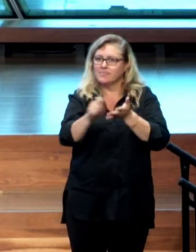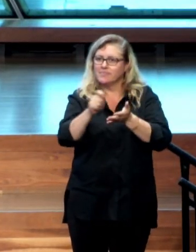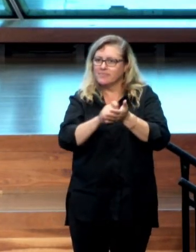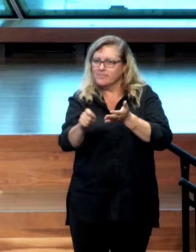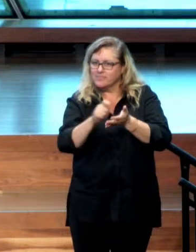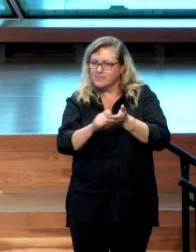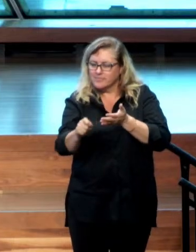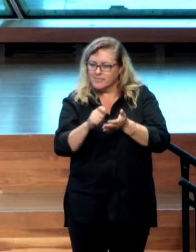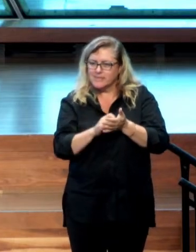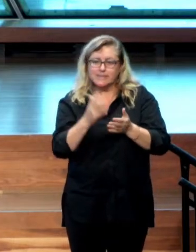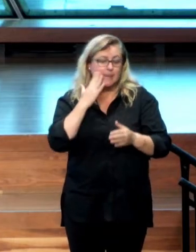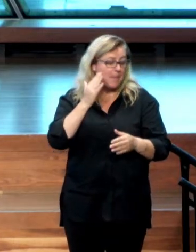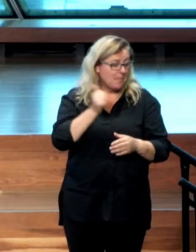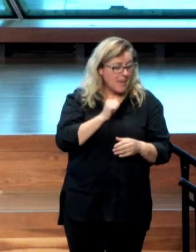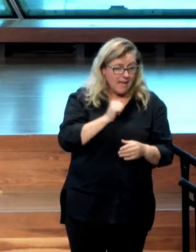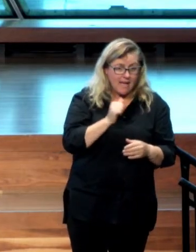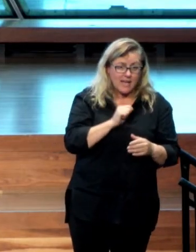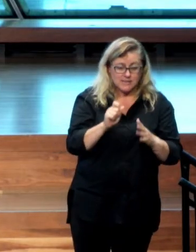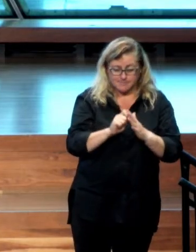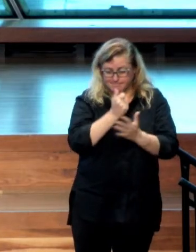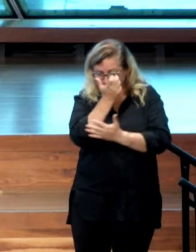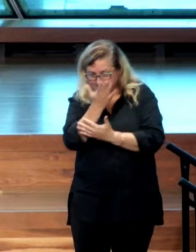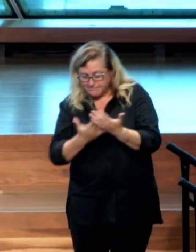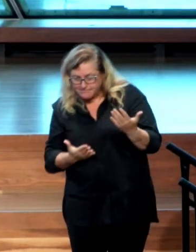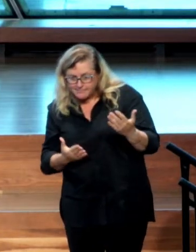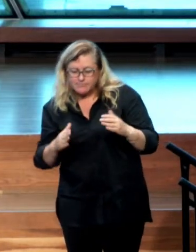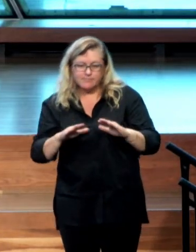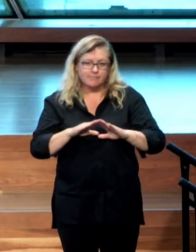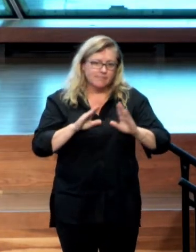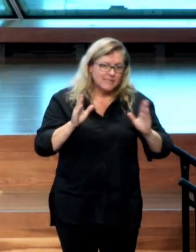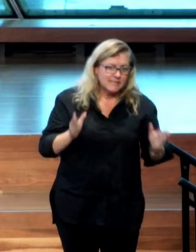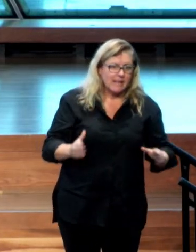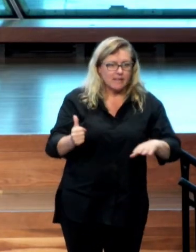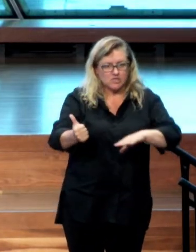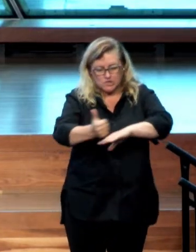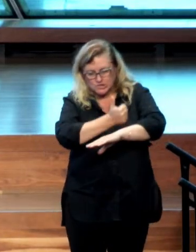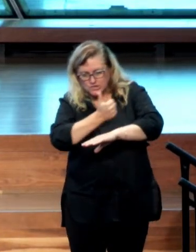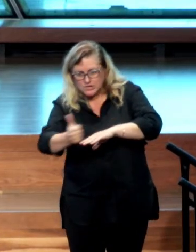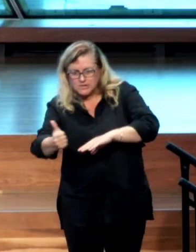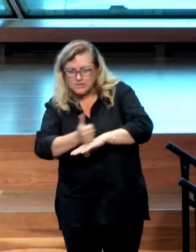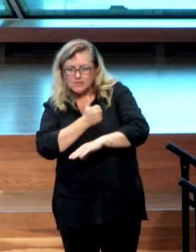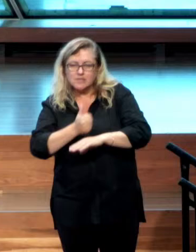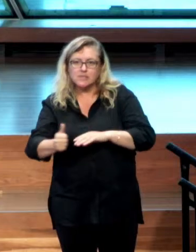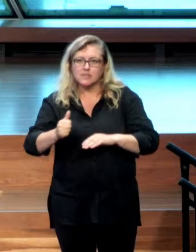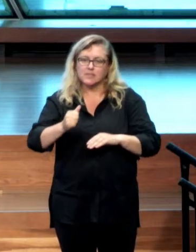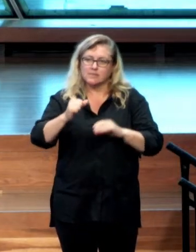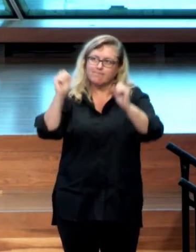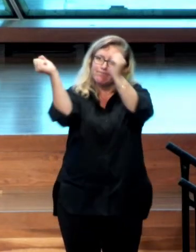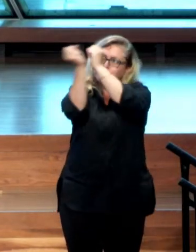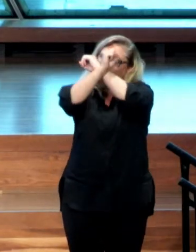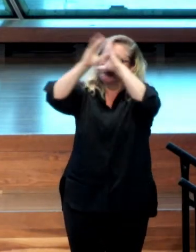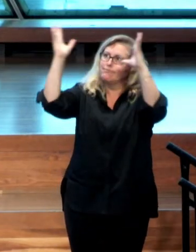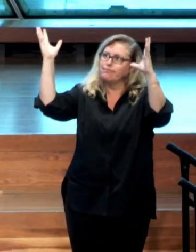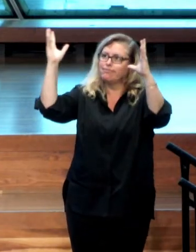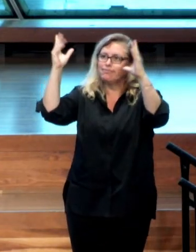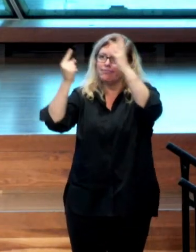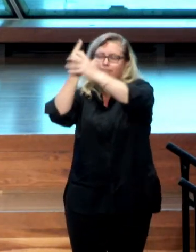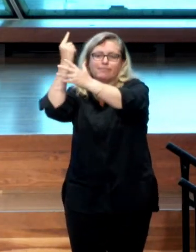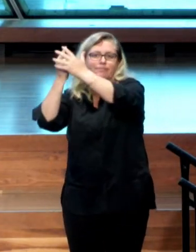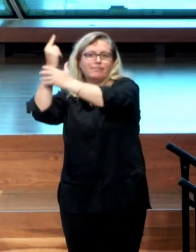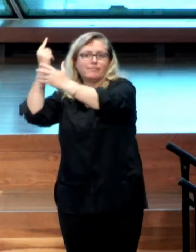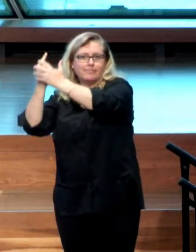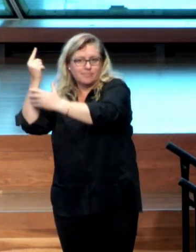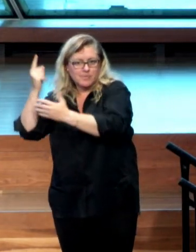the stage, in prose or in verse, impeccably researched facts or flights of the imagination. What writers do is